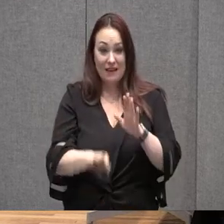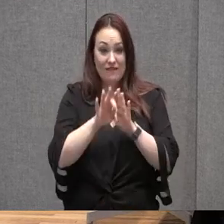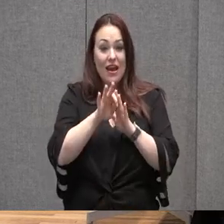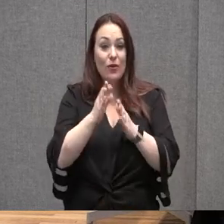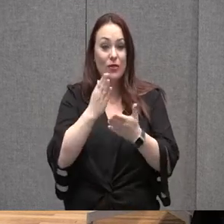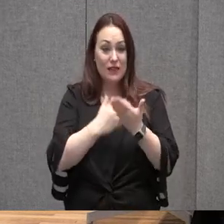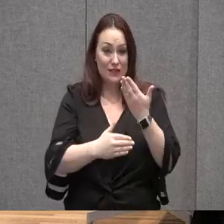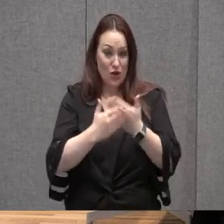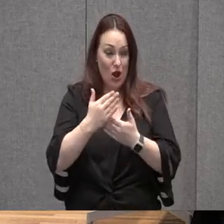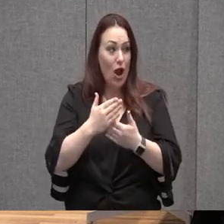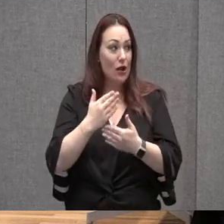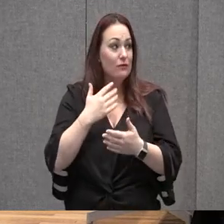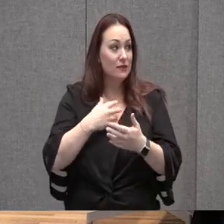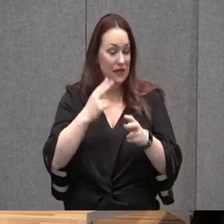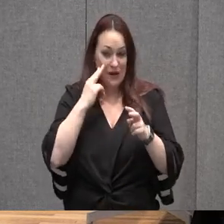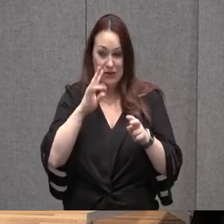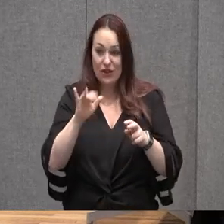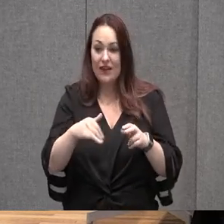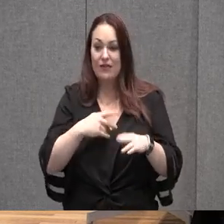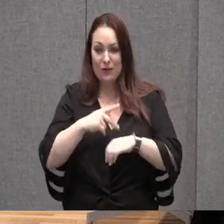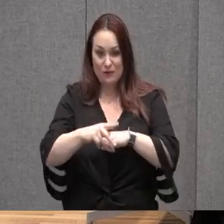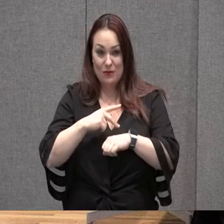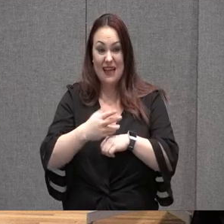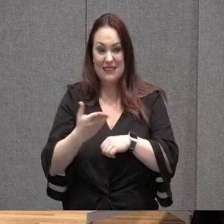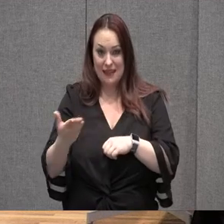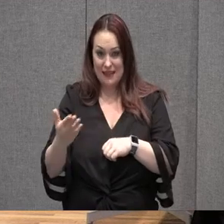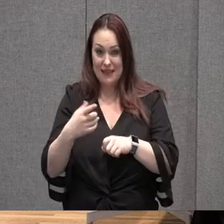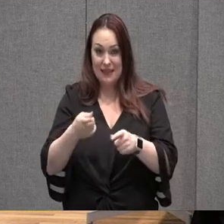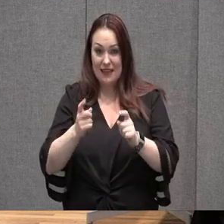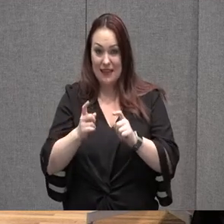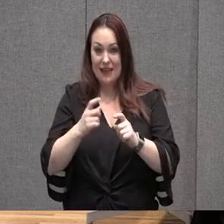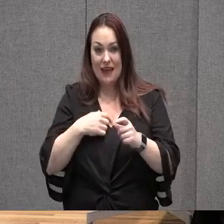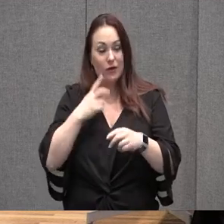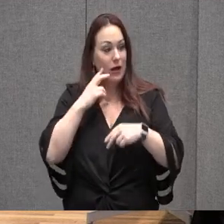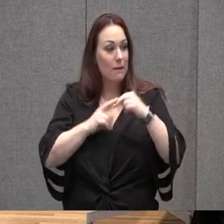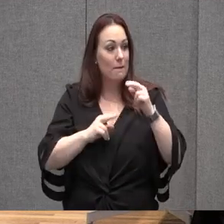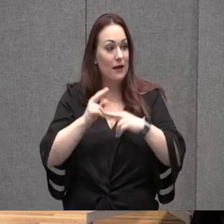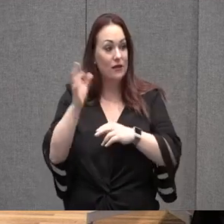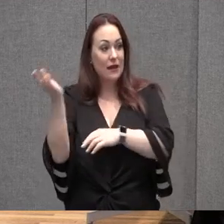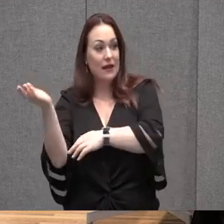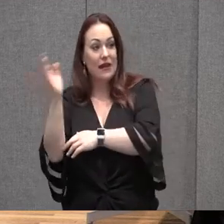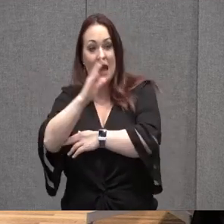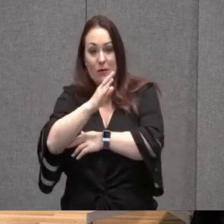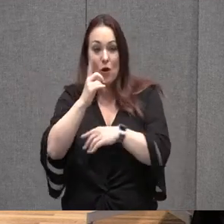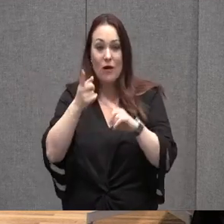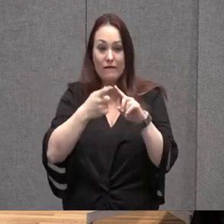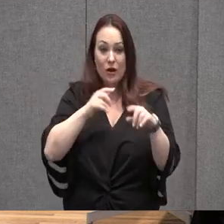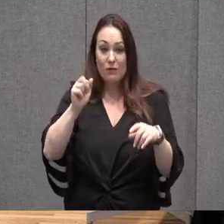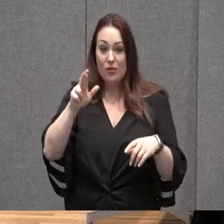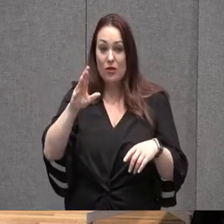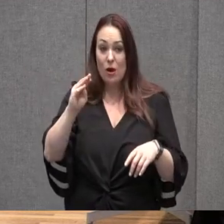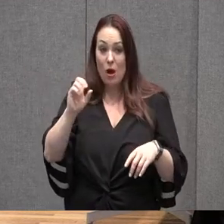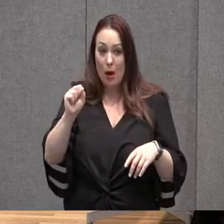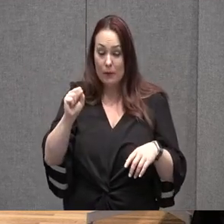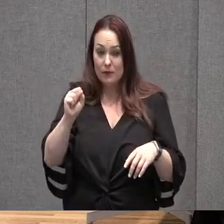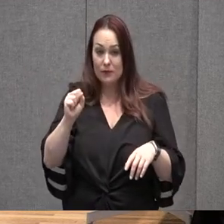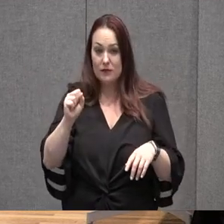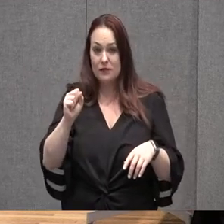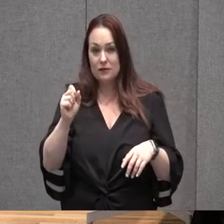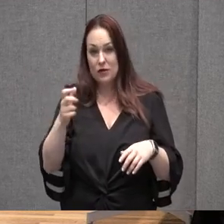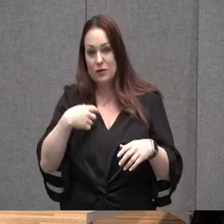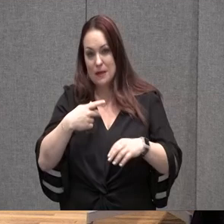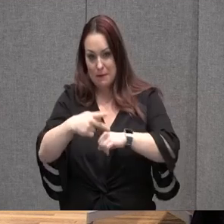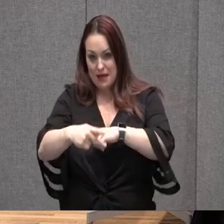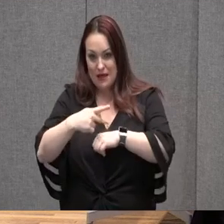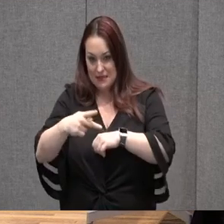looking at those plastic things I just gave you there. I bet we could build a catapult out of these arms. Okay, what do you need? Plastic bases.